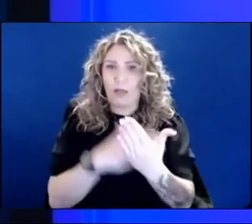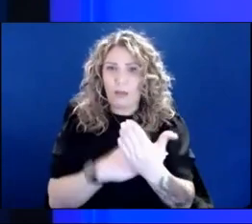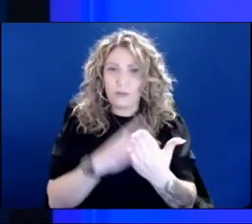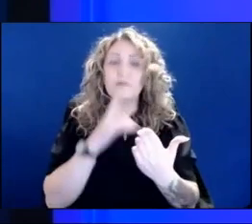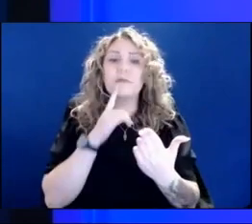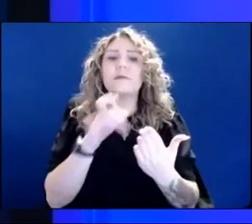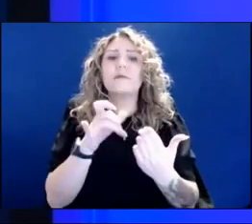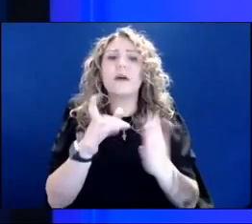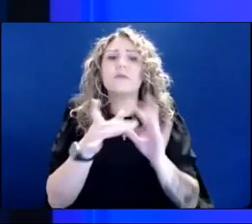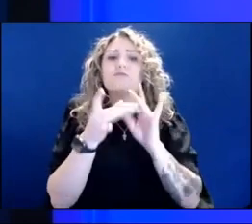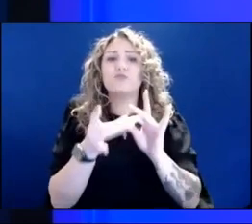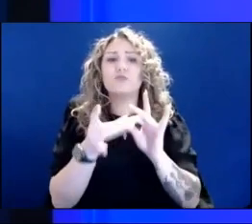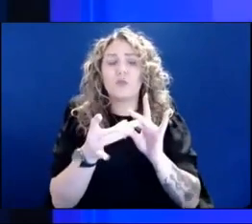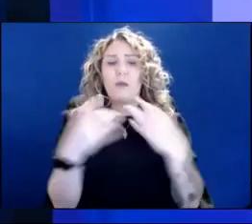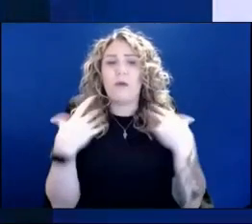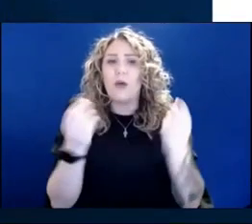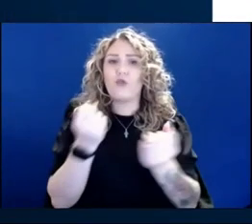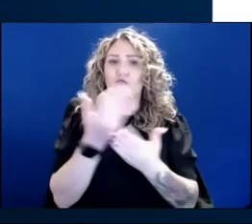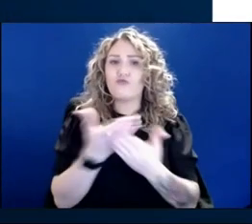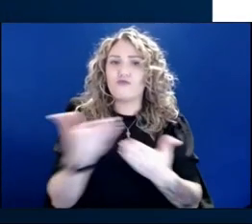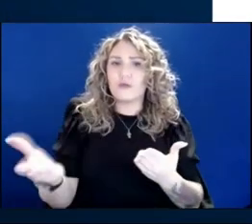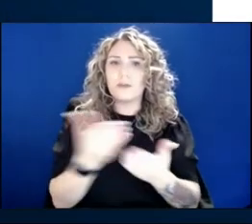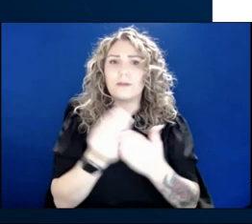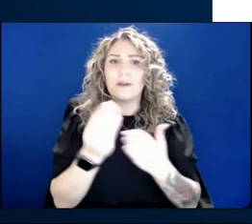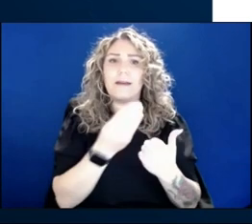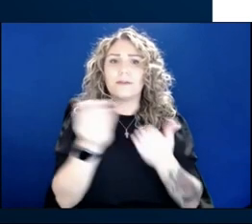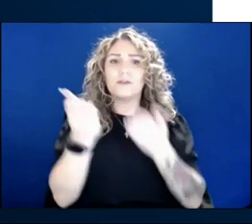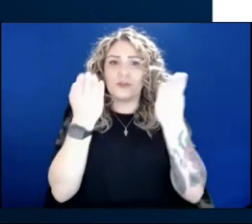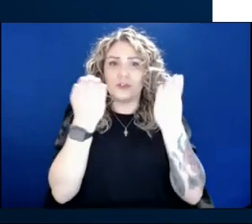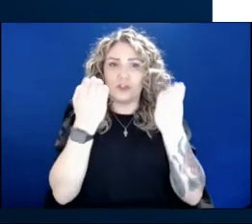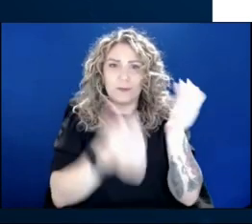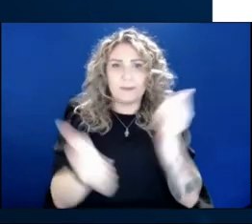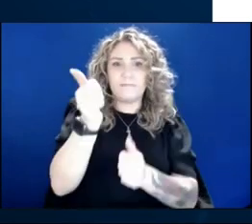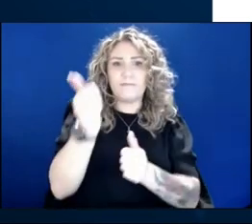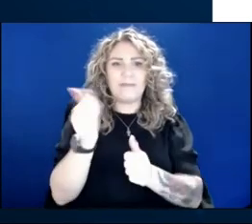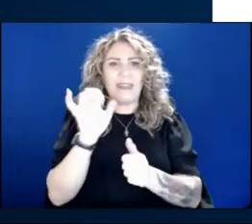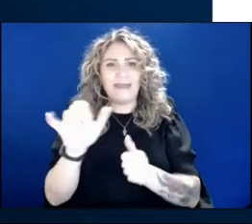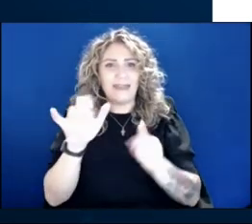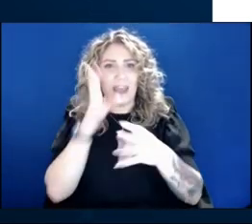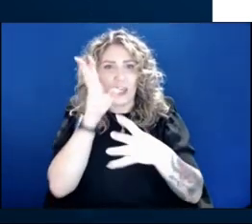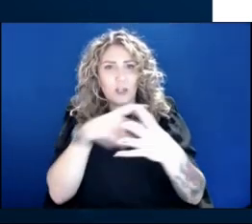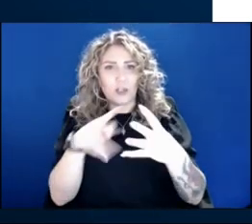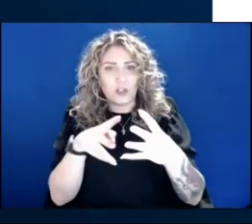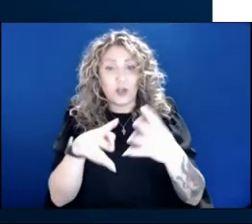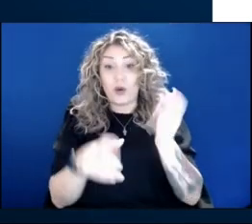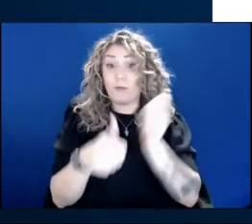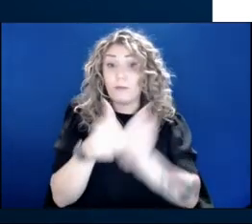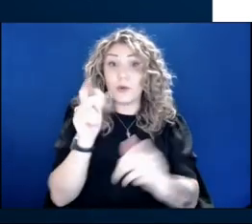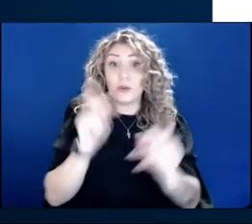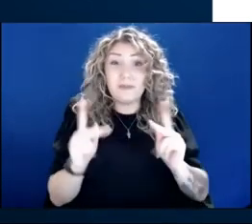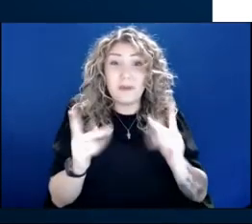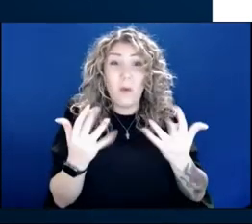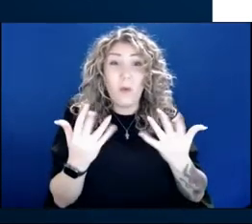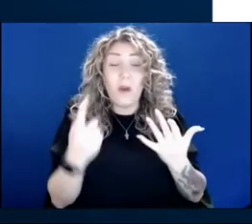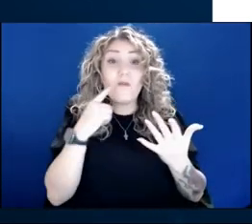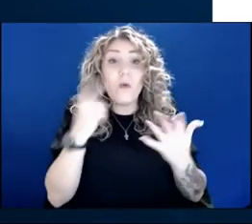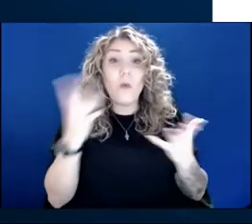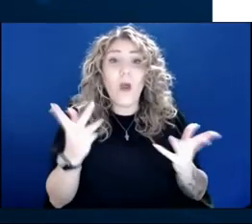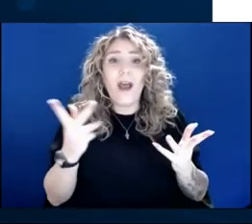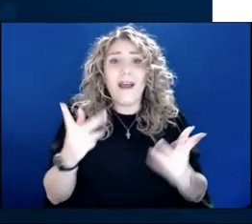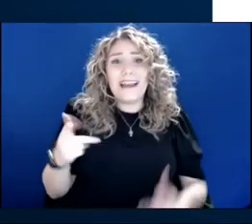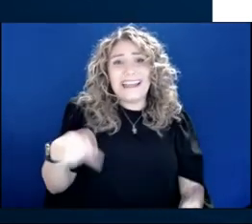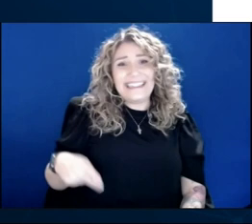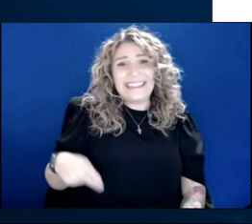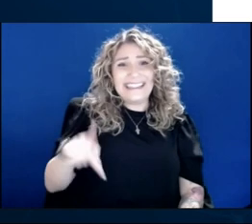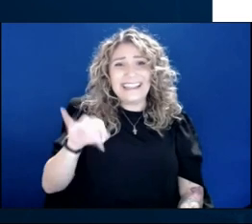and Services Administration. In fact, take a look at this chart. A majority of people are waiting for a kidney. You can see it shows the patients on the waiting